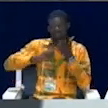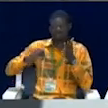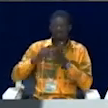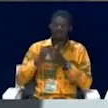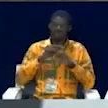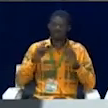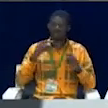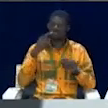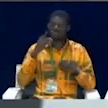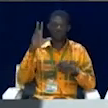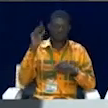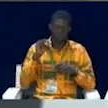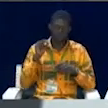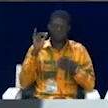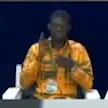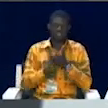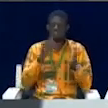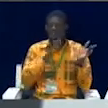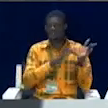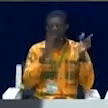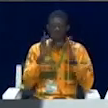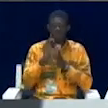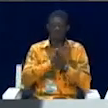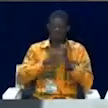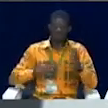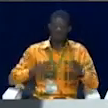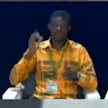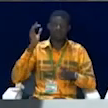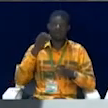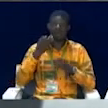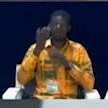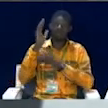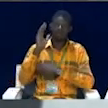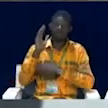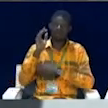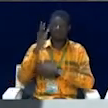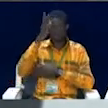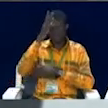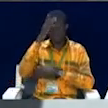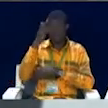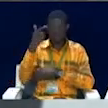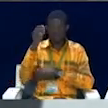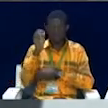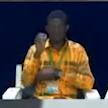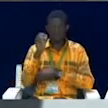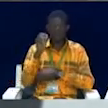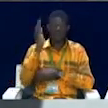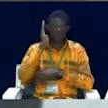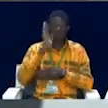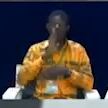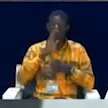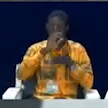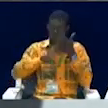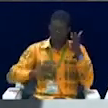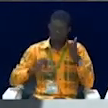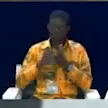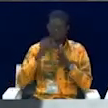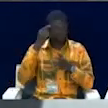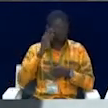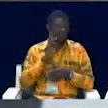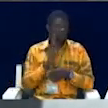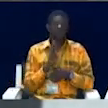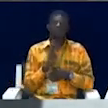no, that Jesus Christ, the God of Baba Deboye, will remove it for her.